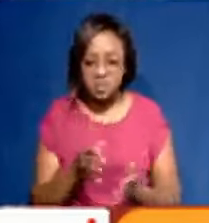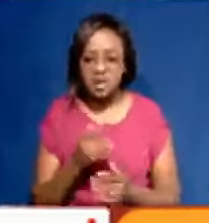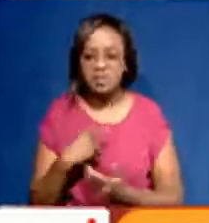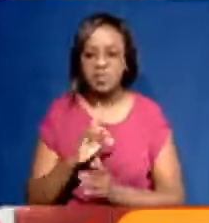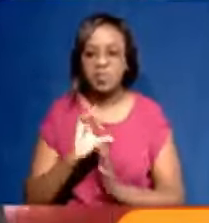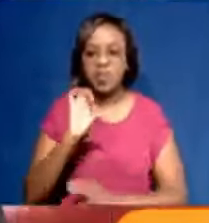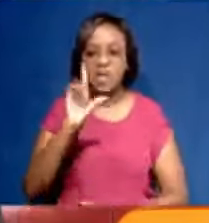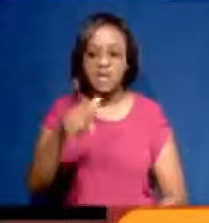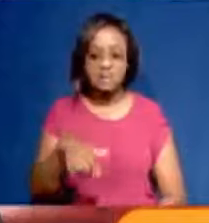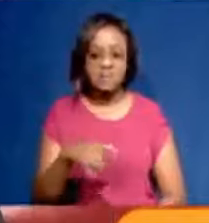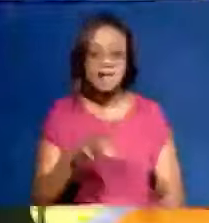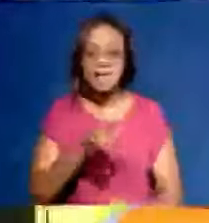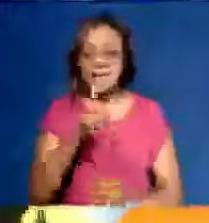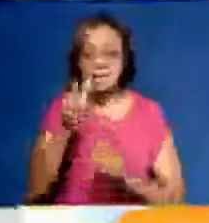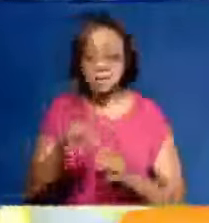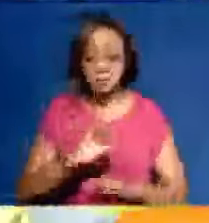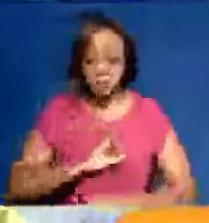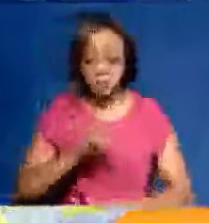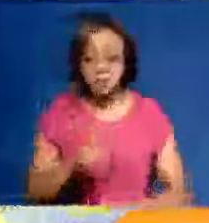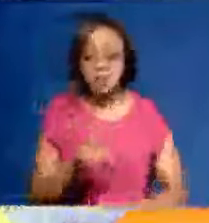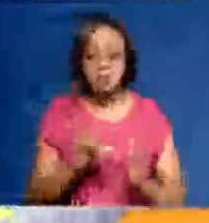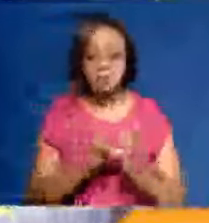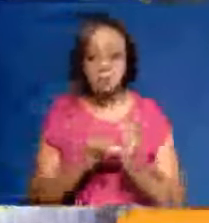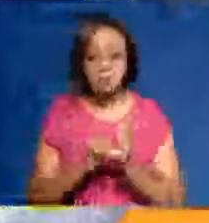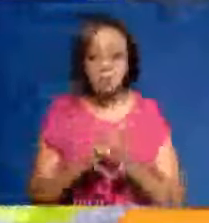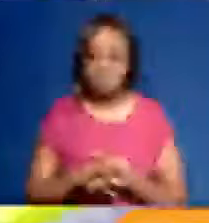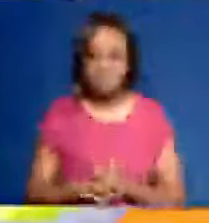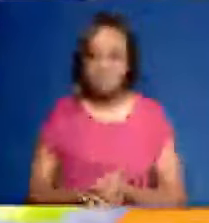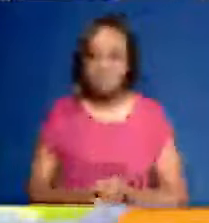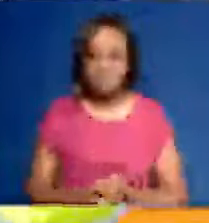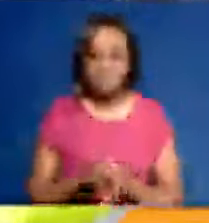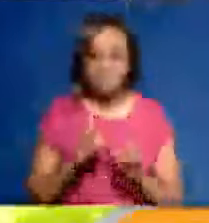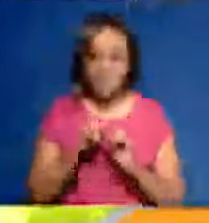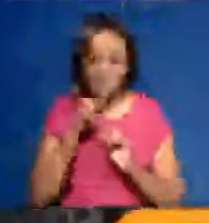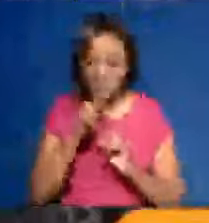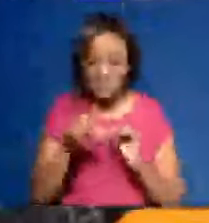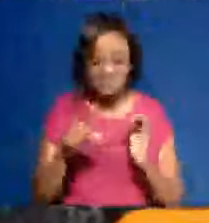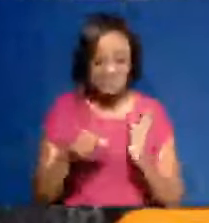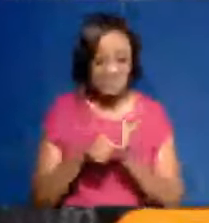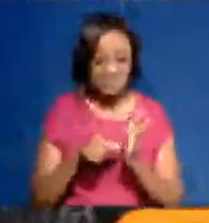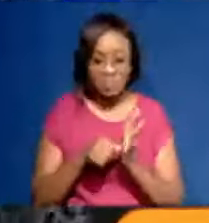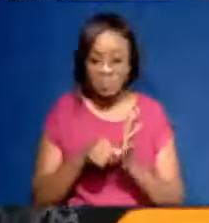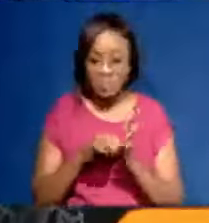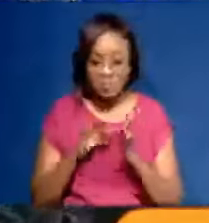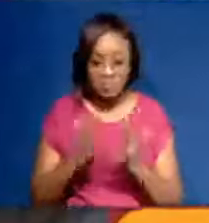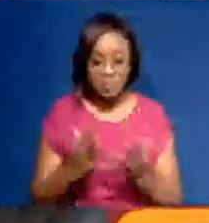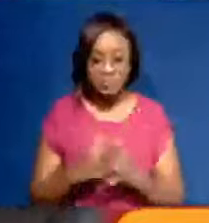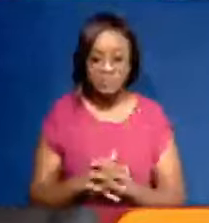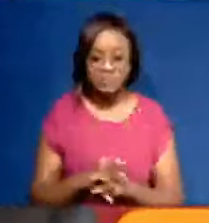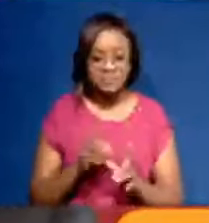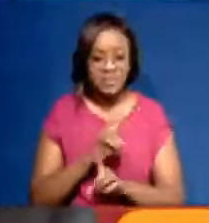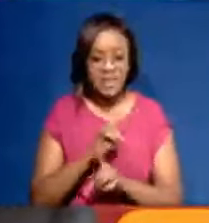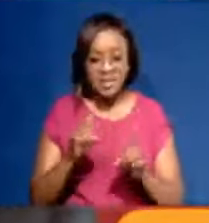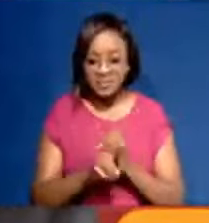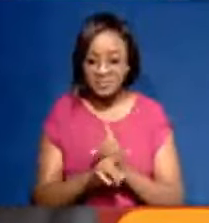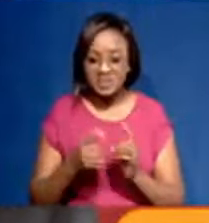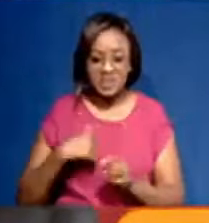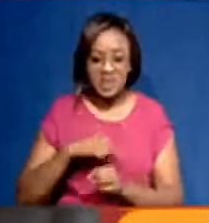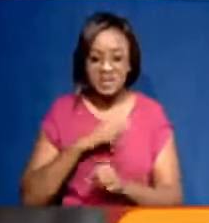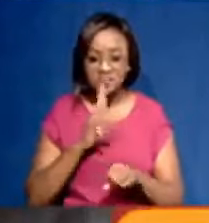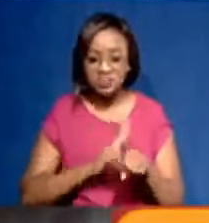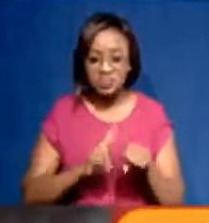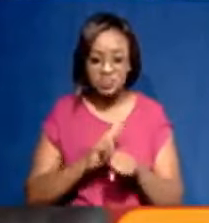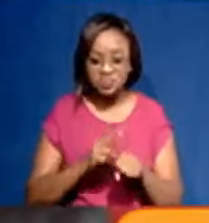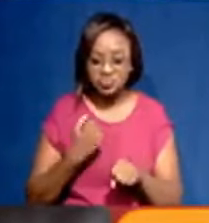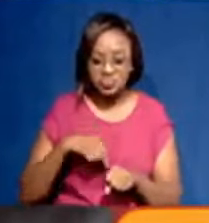are disposing public land. That's where the tricky bit comes in. The problem there is, whatever mechanism we use, how do we